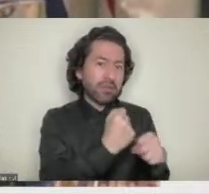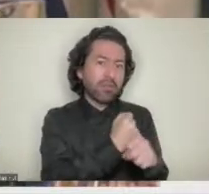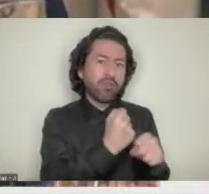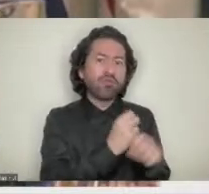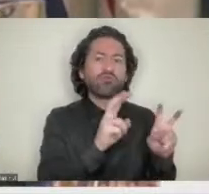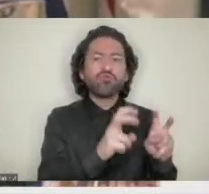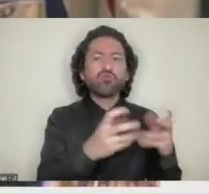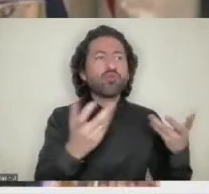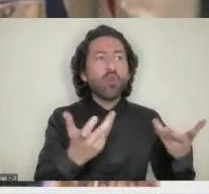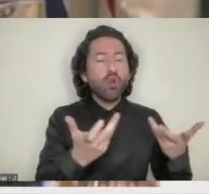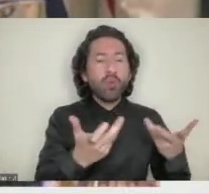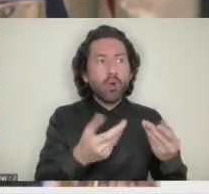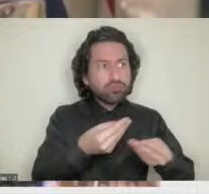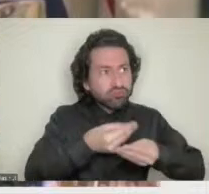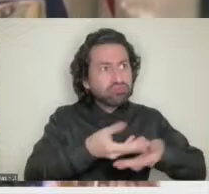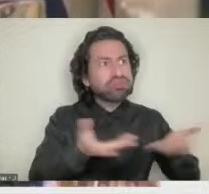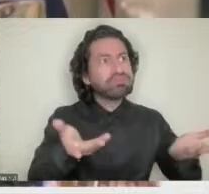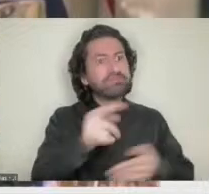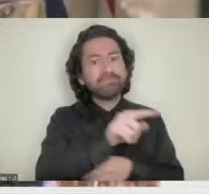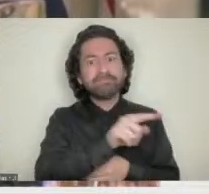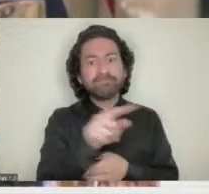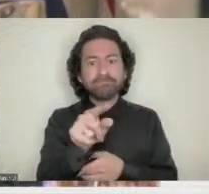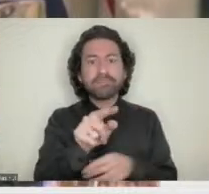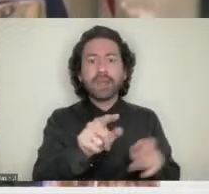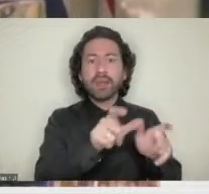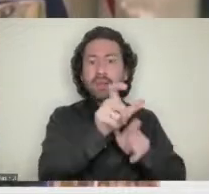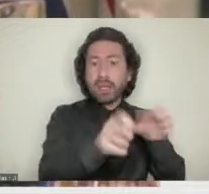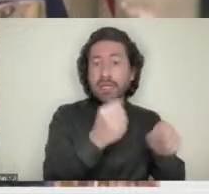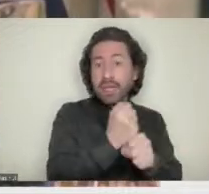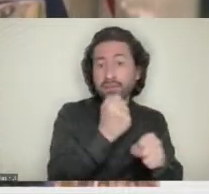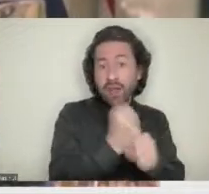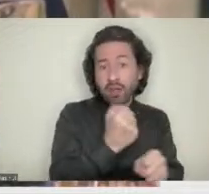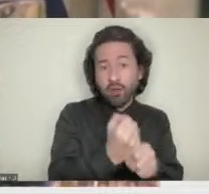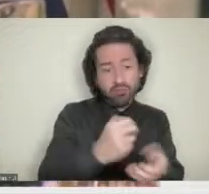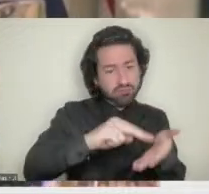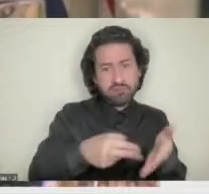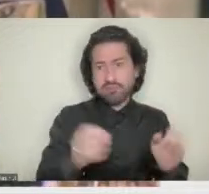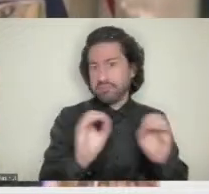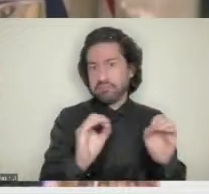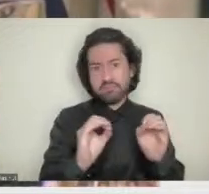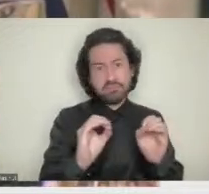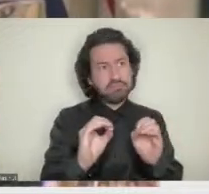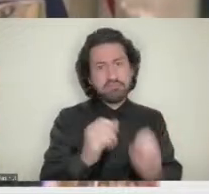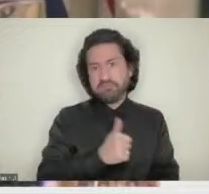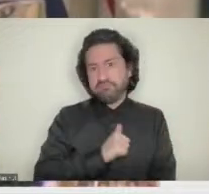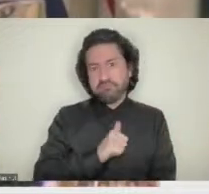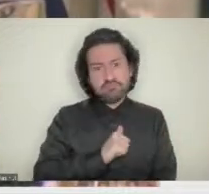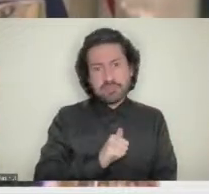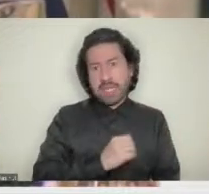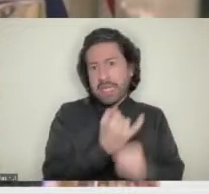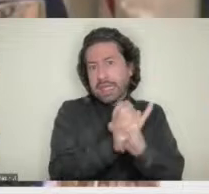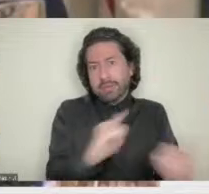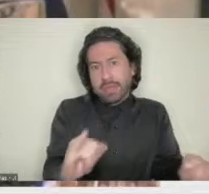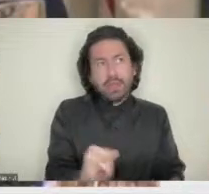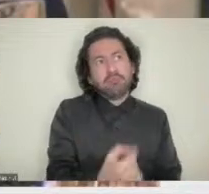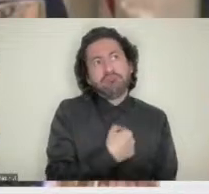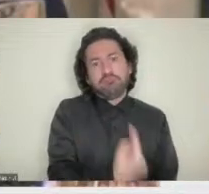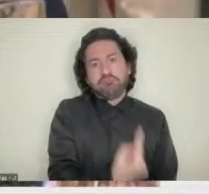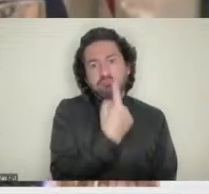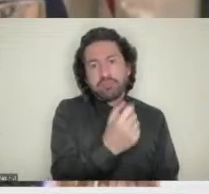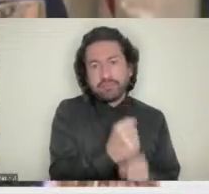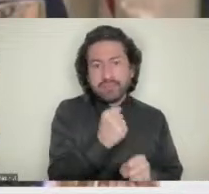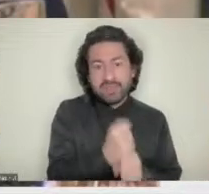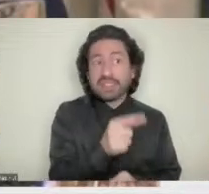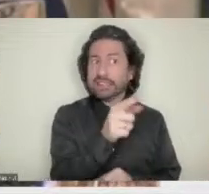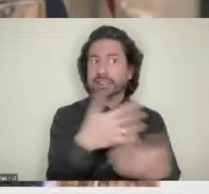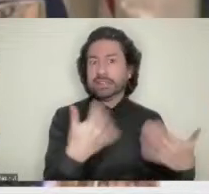working on about the coverage of independent workers. There